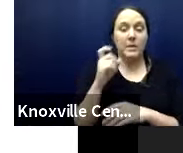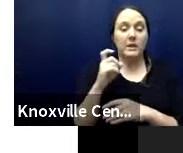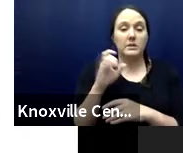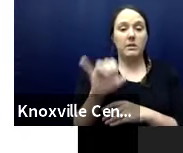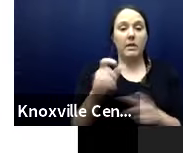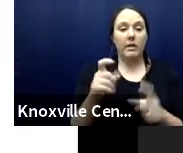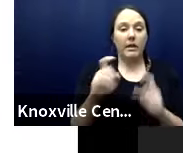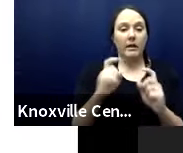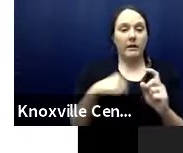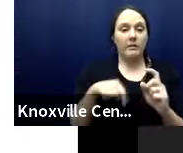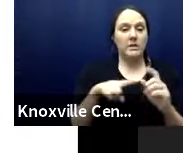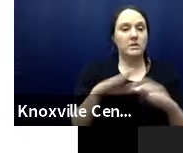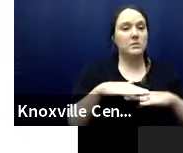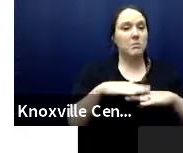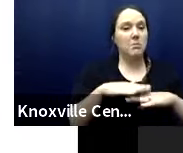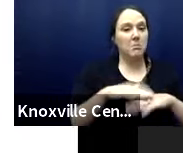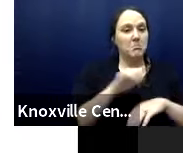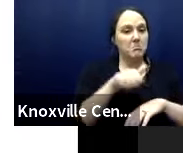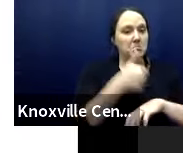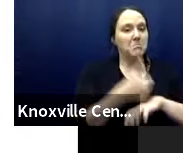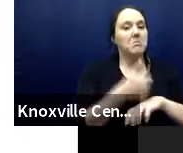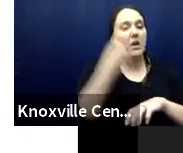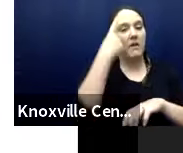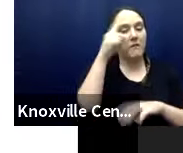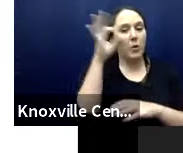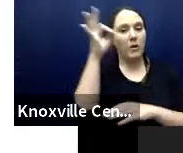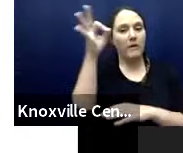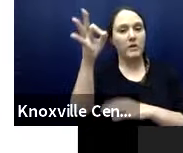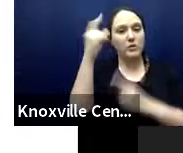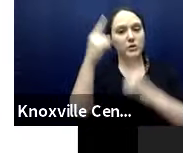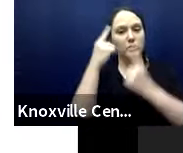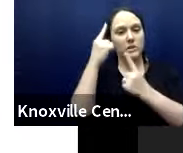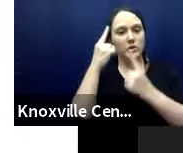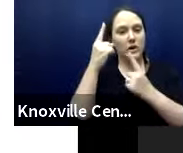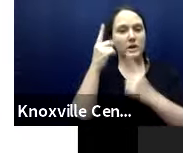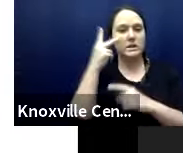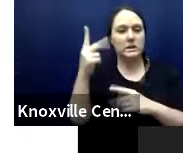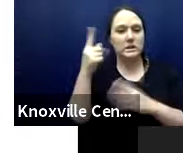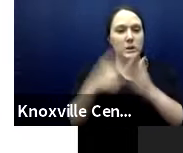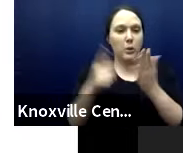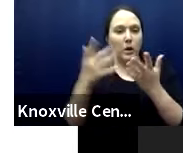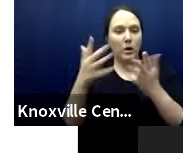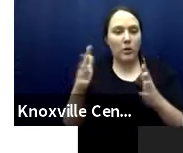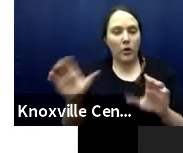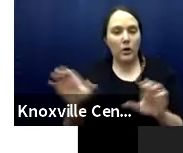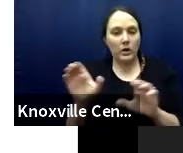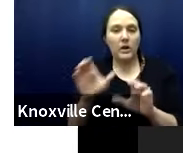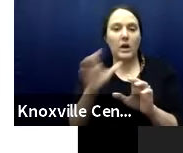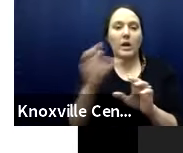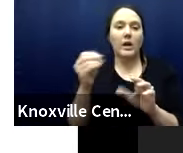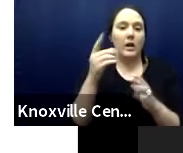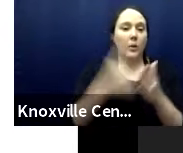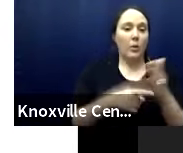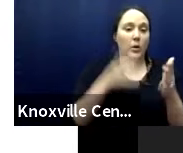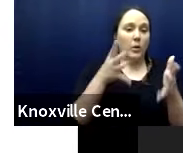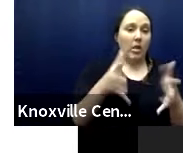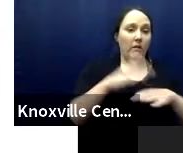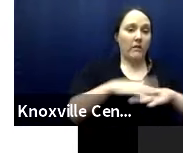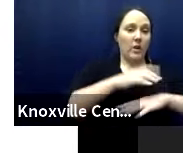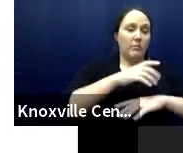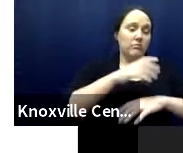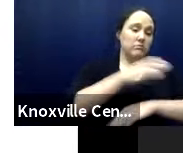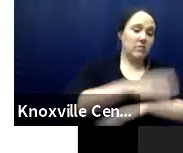gives us a basis for future consideration, as well as sort of see what we've done and what we left on the table.